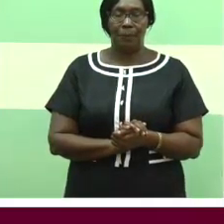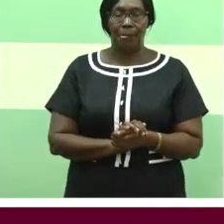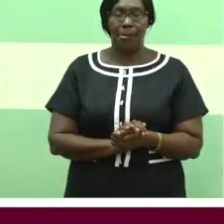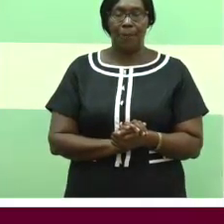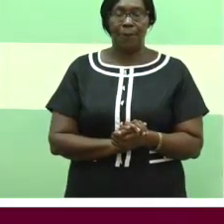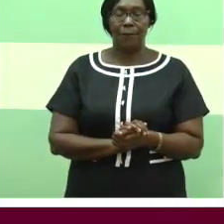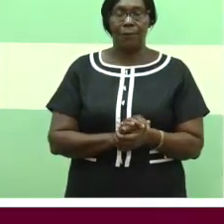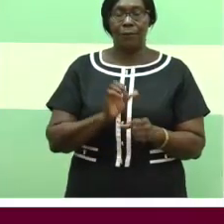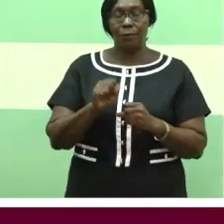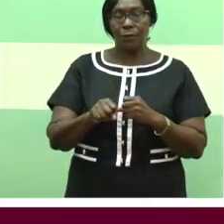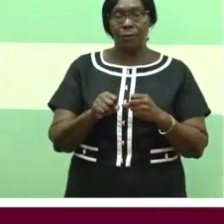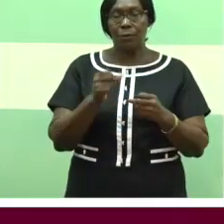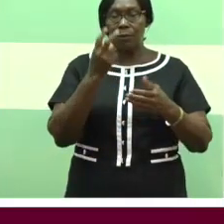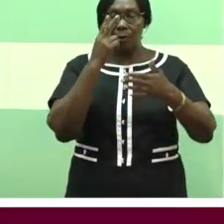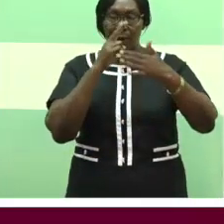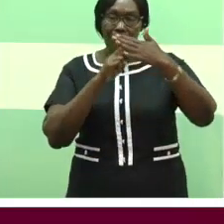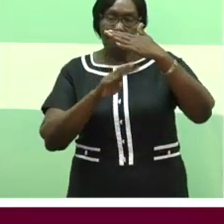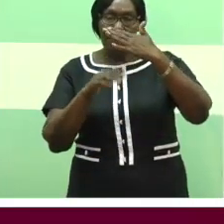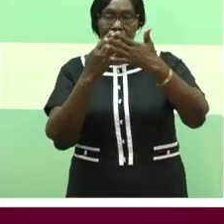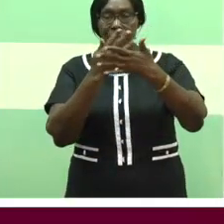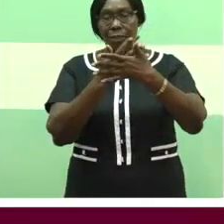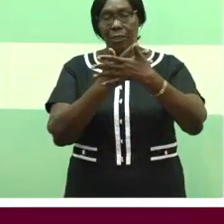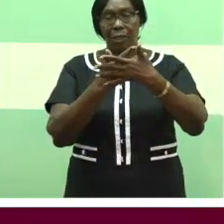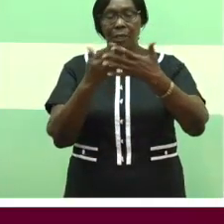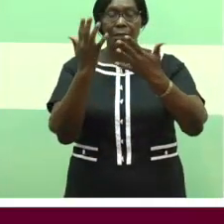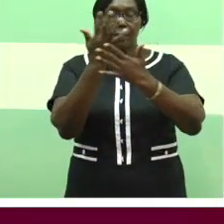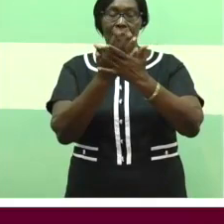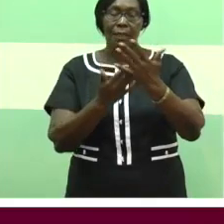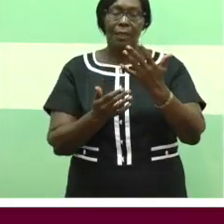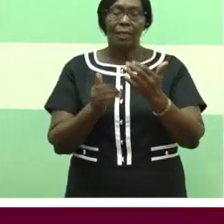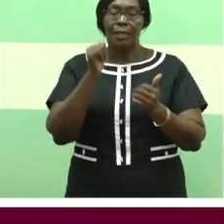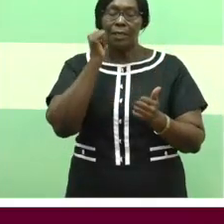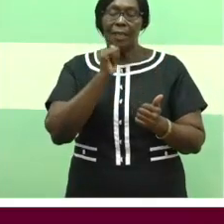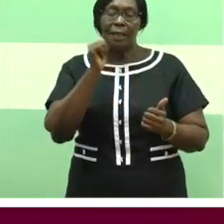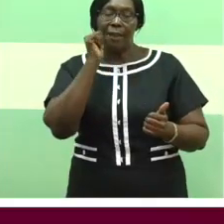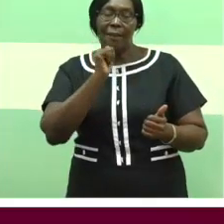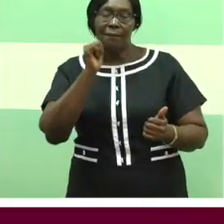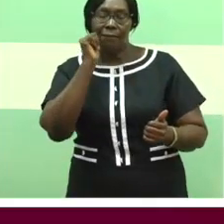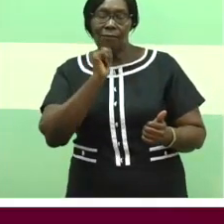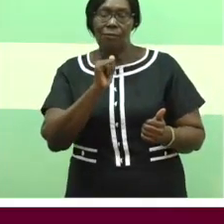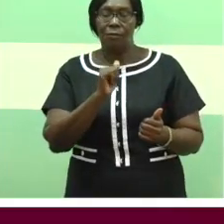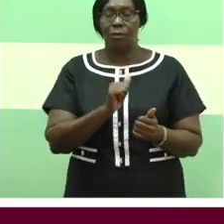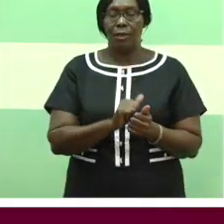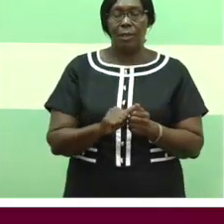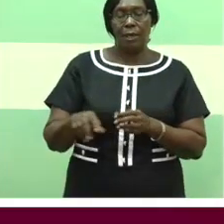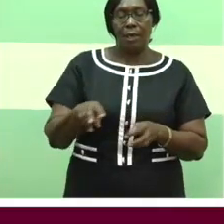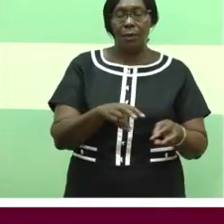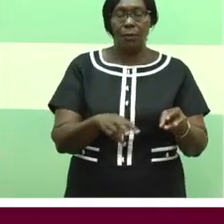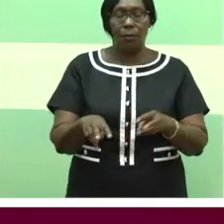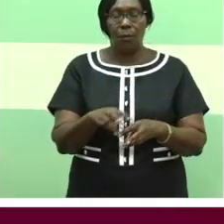So a visual schedule is a daily schedule